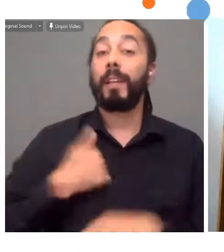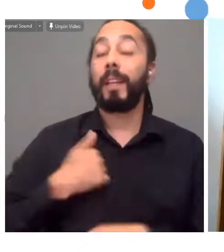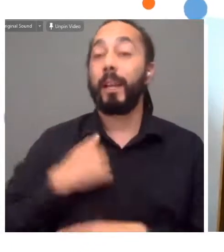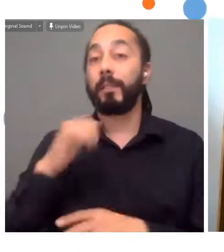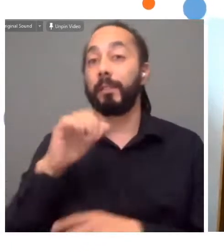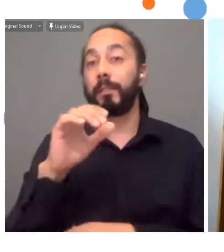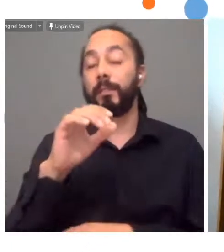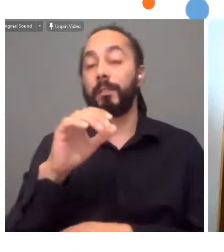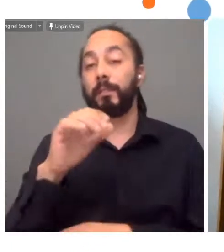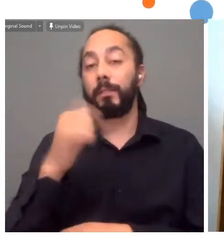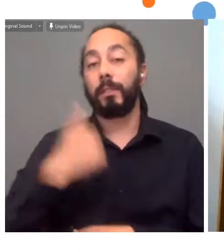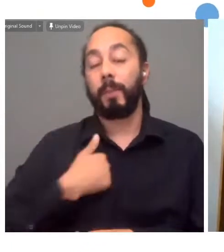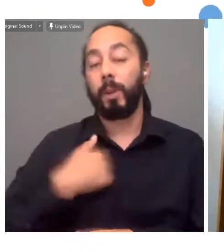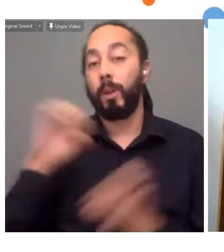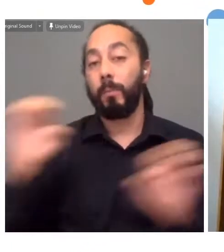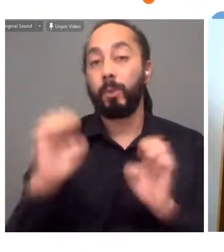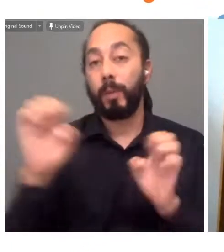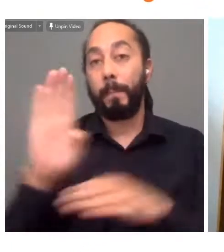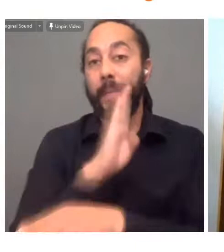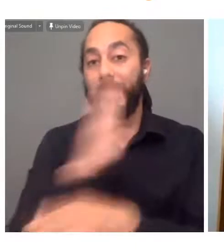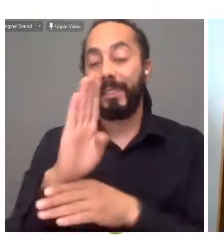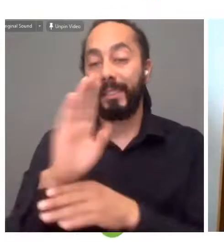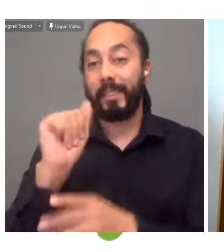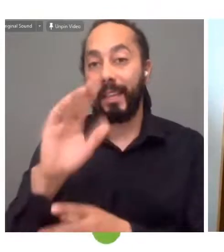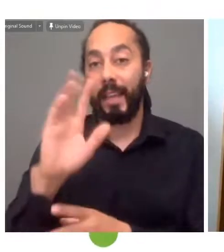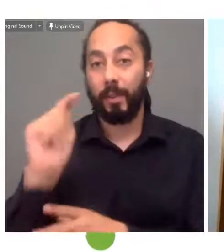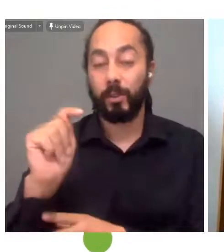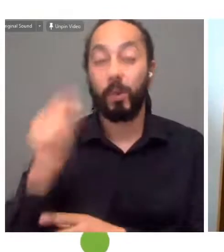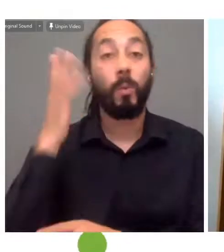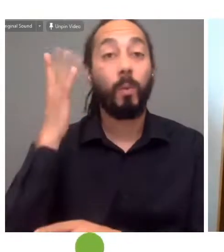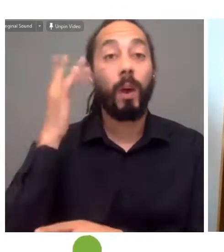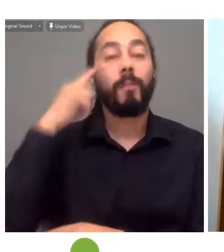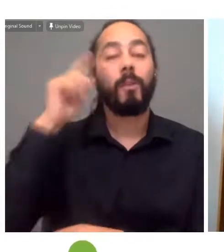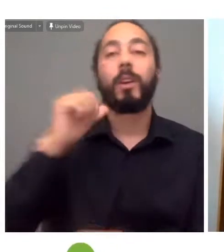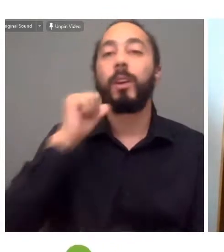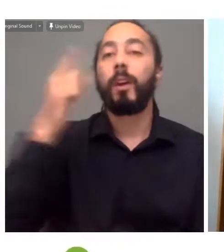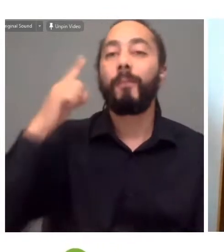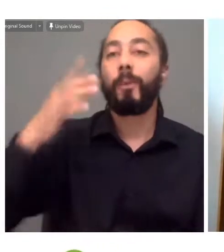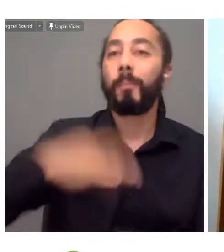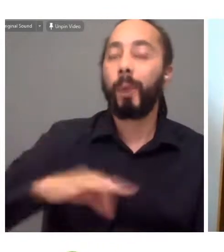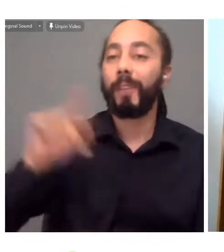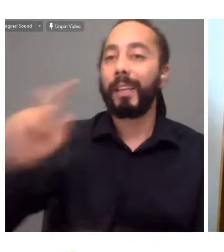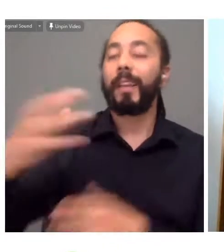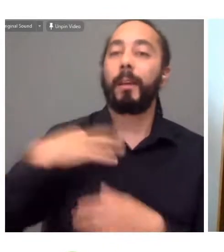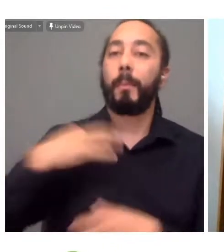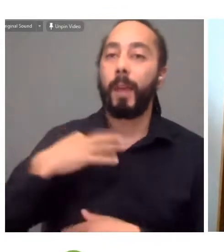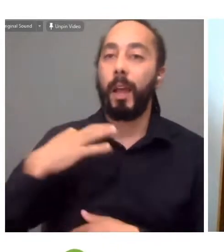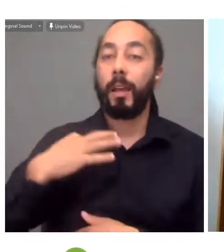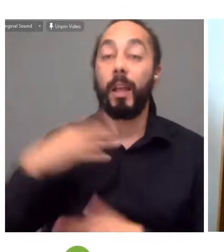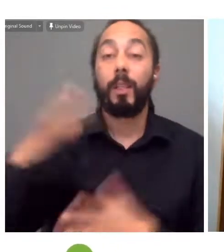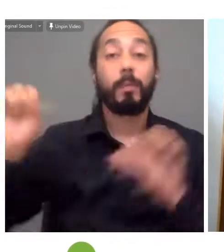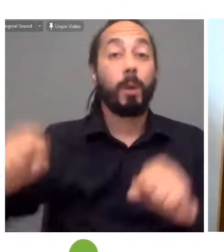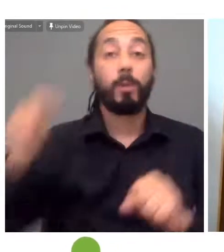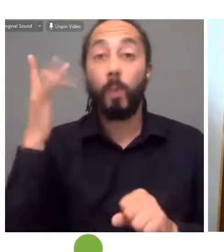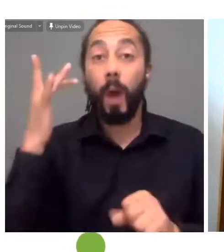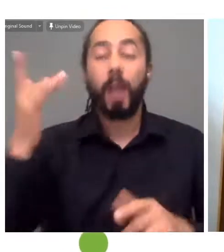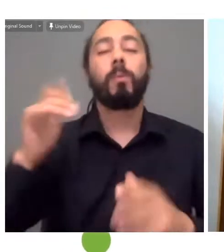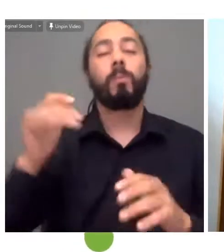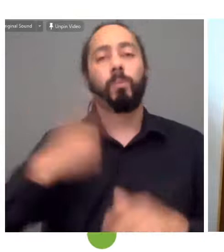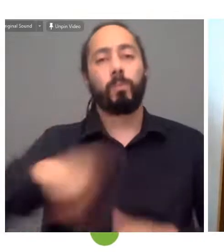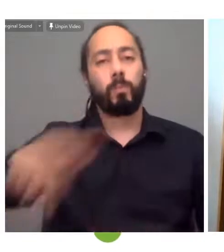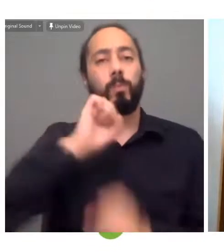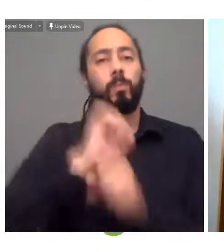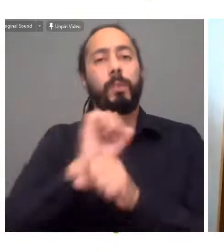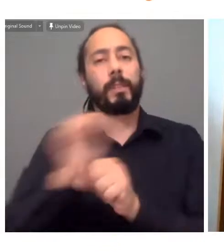non-for-profit organization could apply. And these changes were only possible because we worked together as a team. Back when we met in